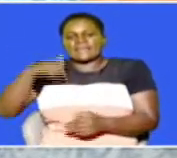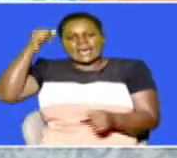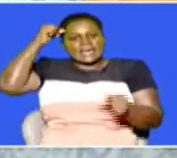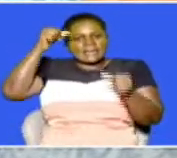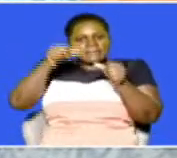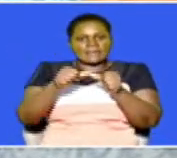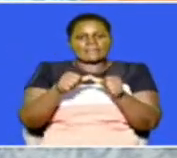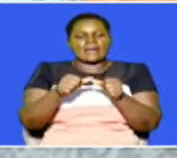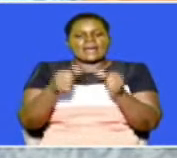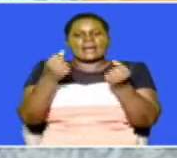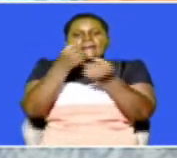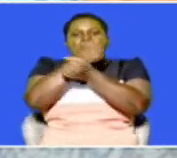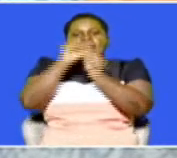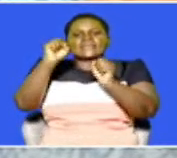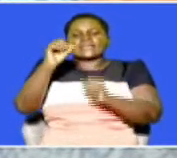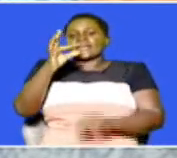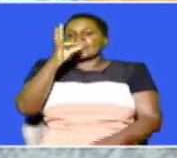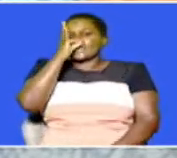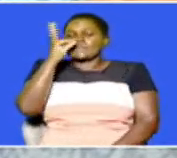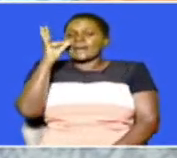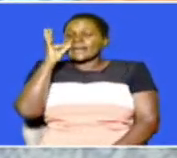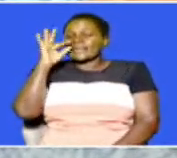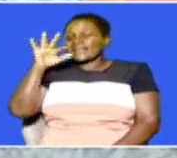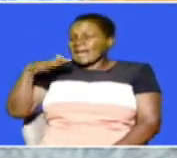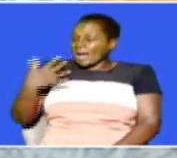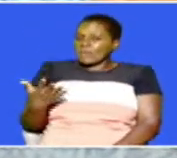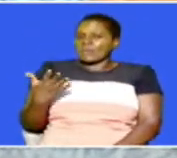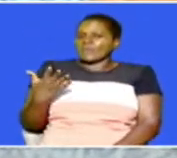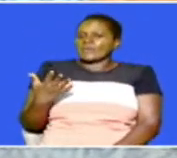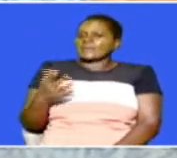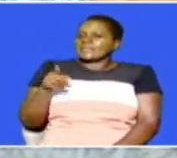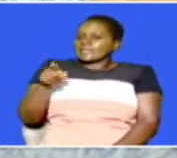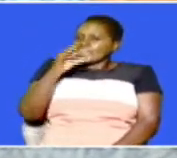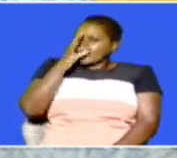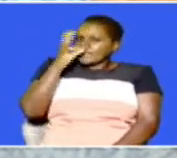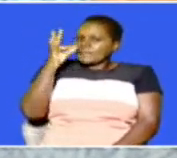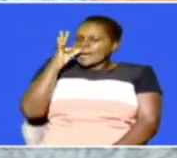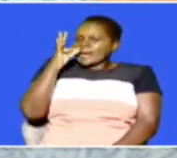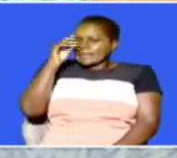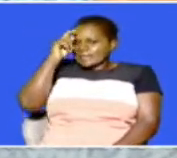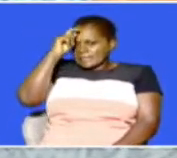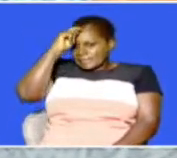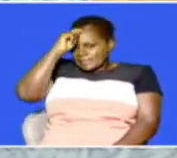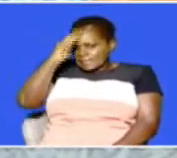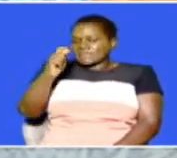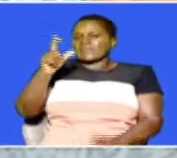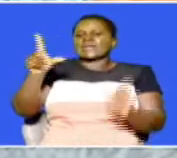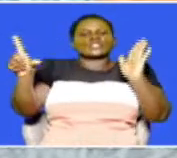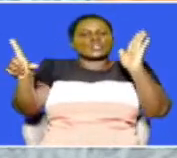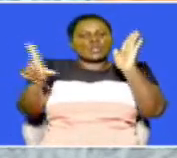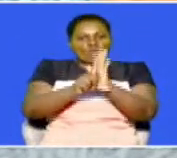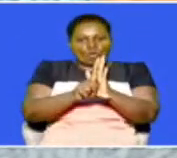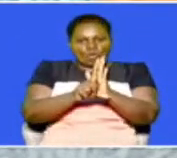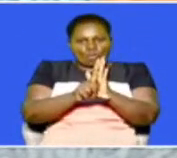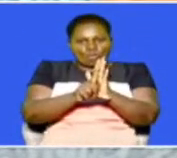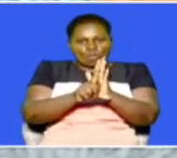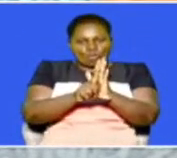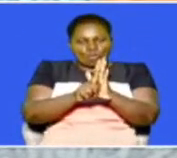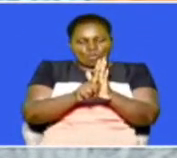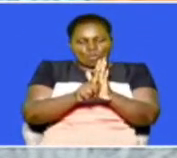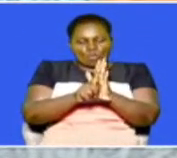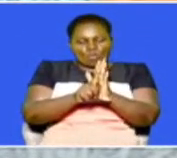remember President Kibaki very memorably for is that he was a respecter of the rule of law. He